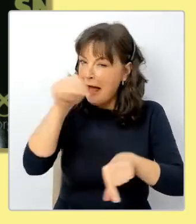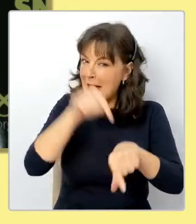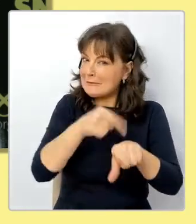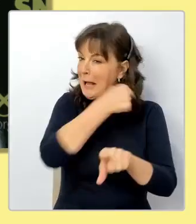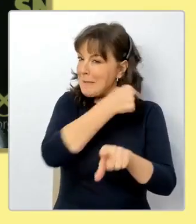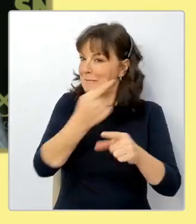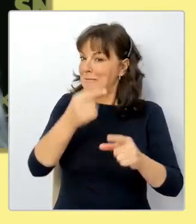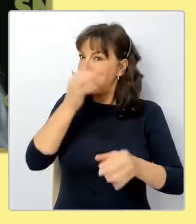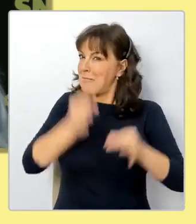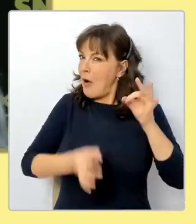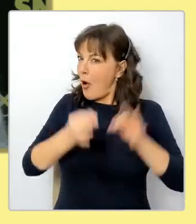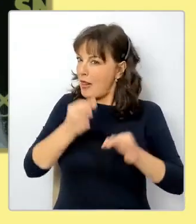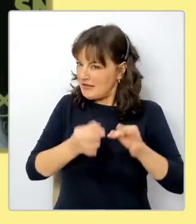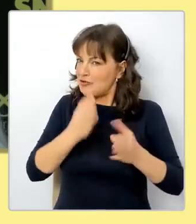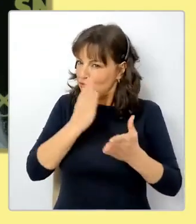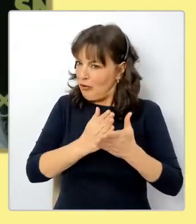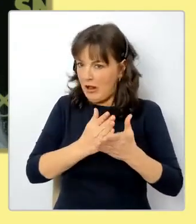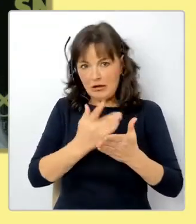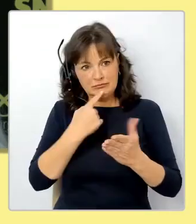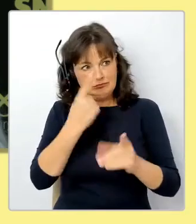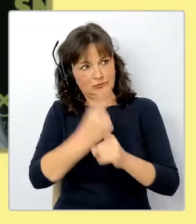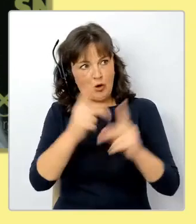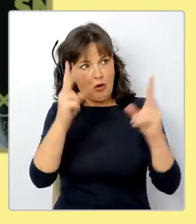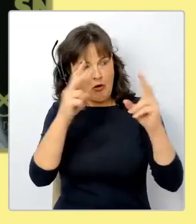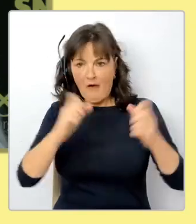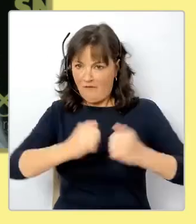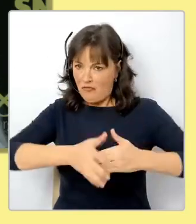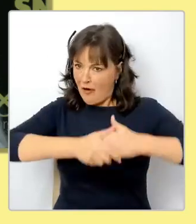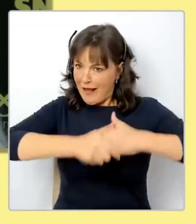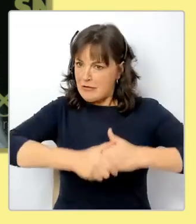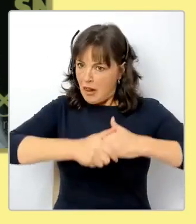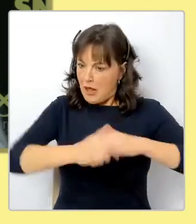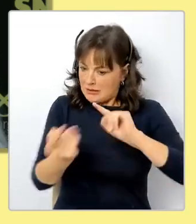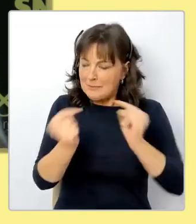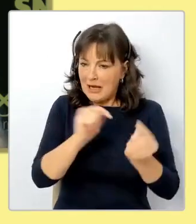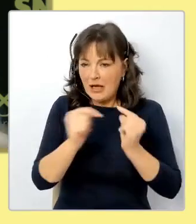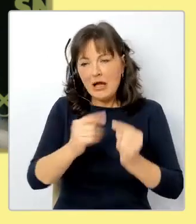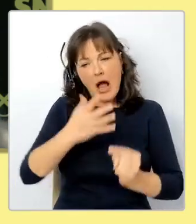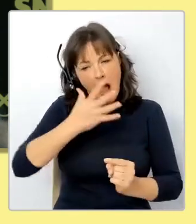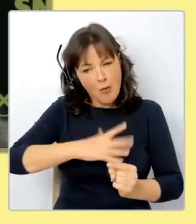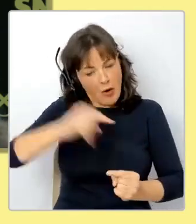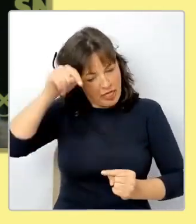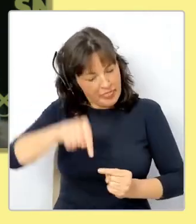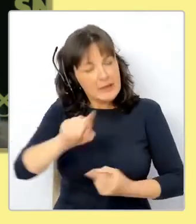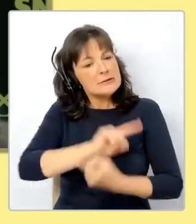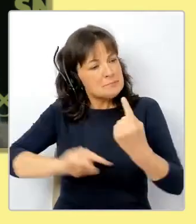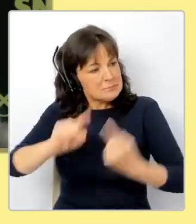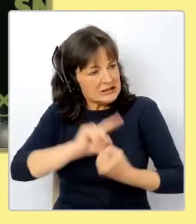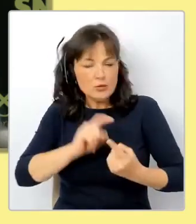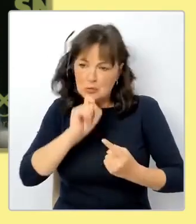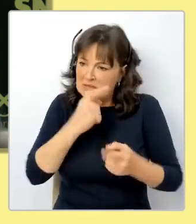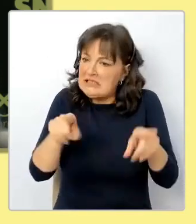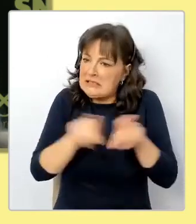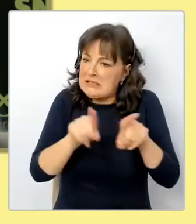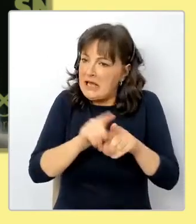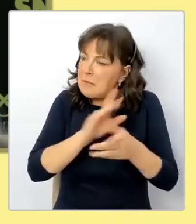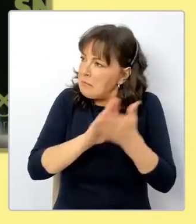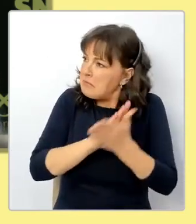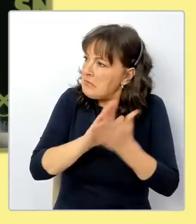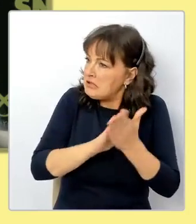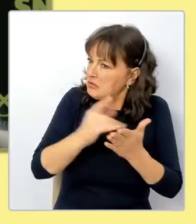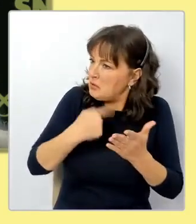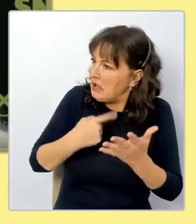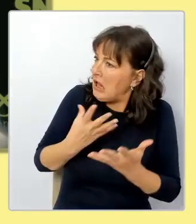this meeting as a friendly, positive meeting from which we're all going to take something that's useful for us as we make our minds up.